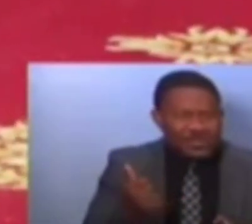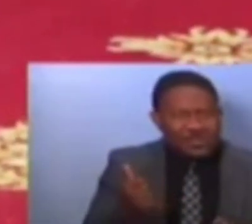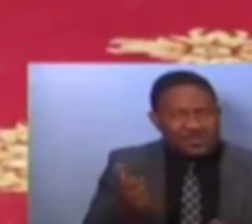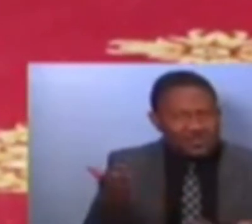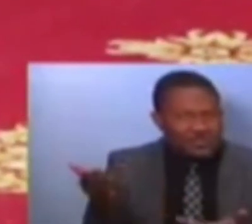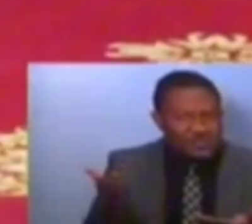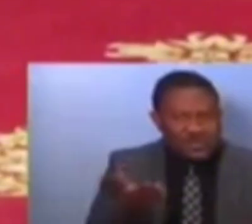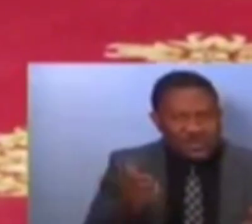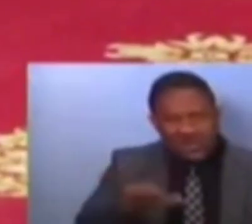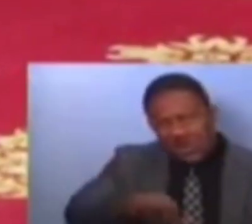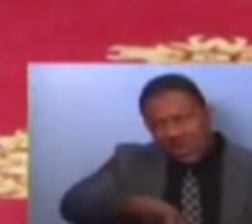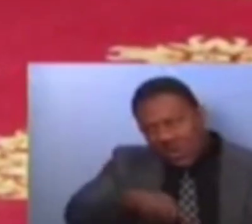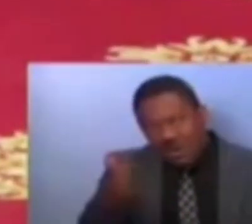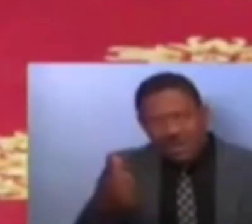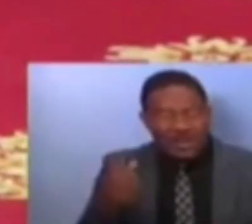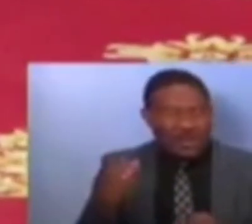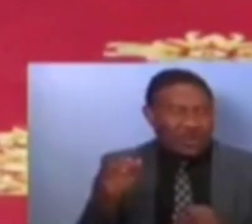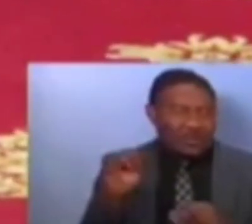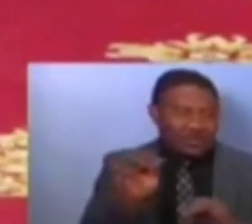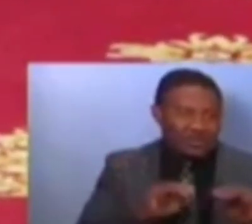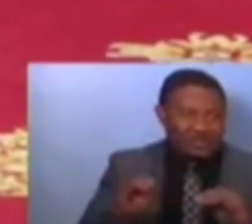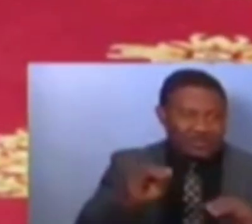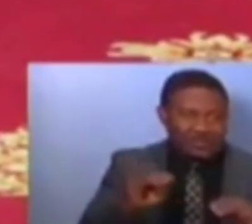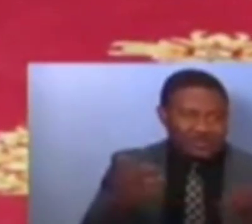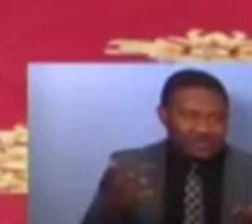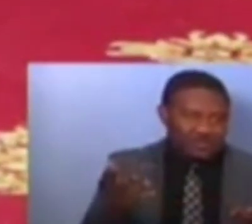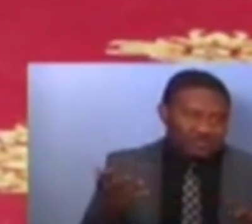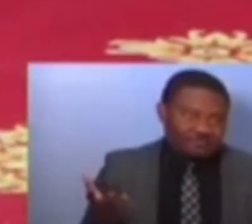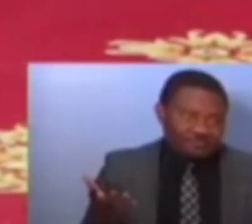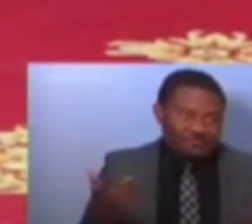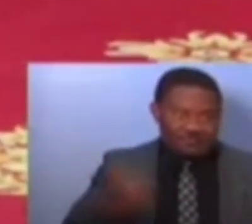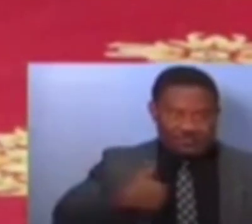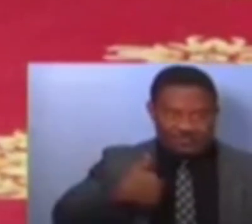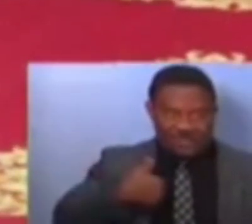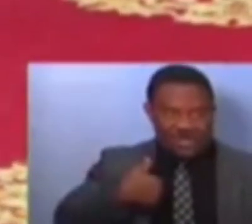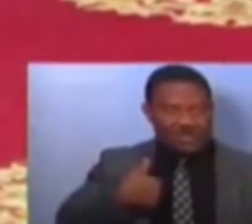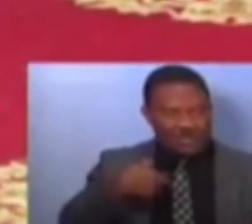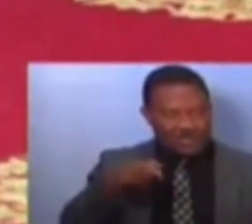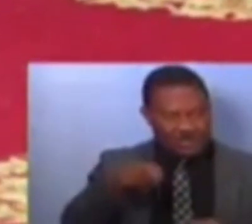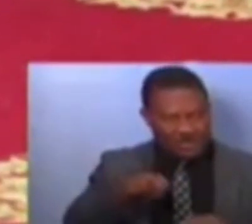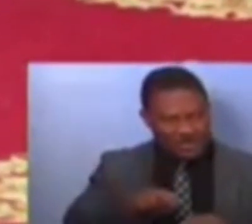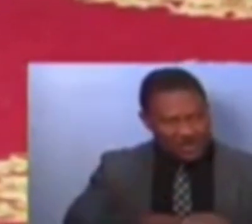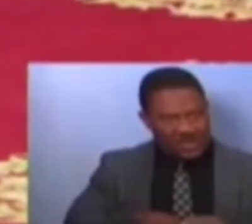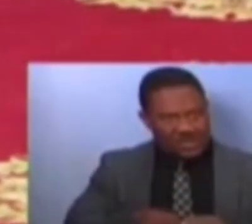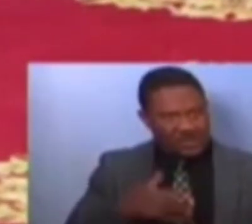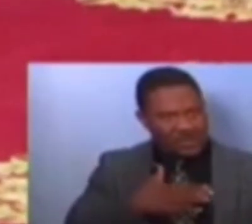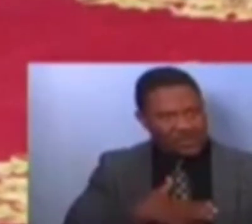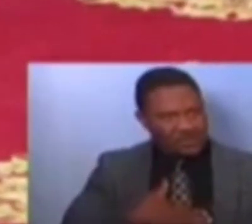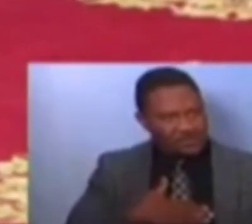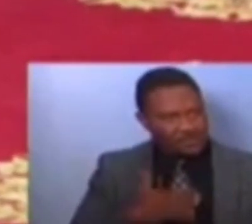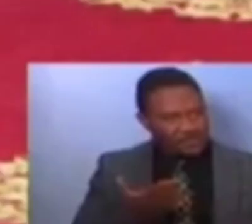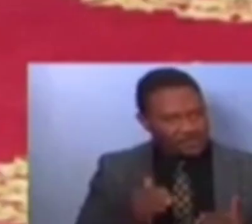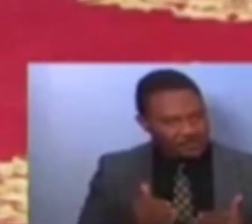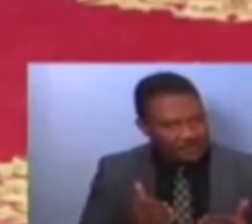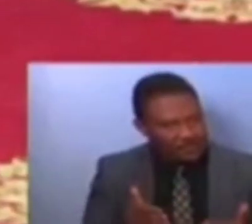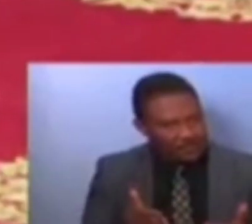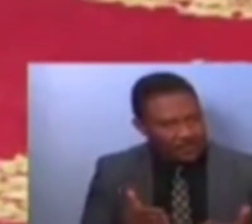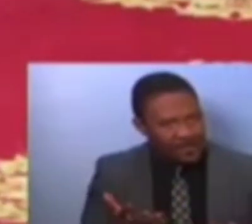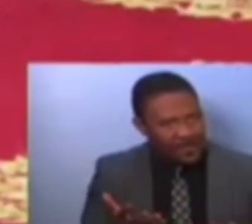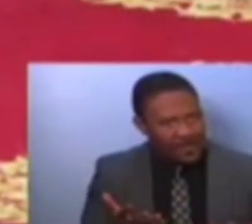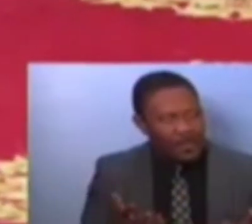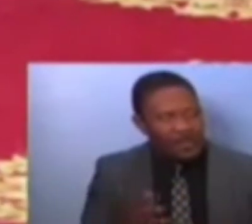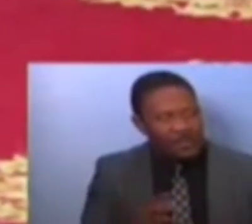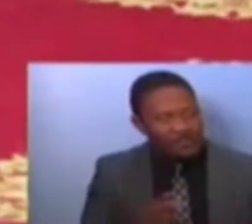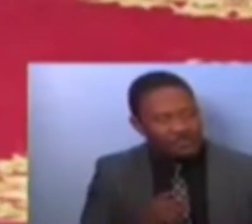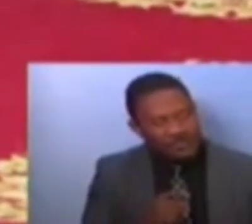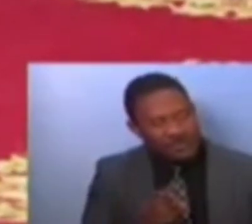matter apart from seconding the motion. So long as I remain the chair of these proceedings, you will not do any